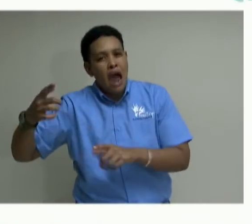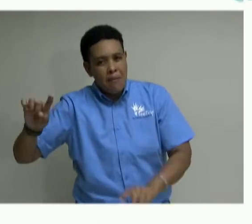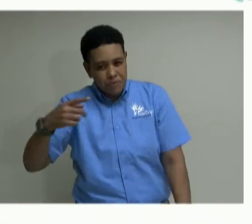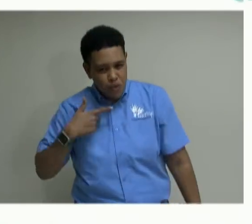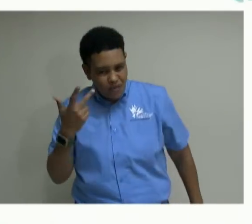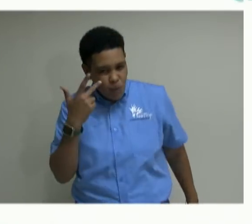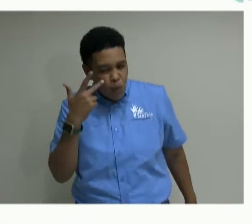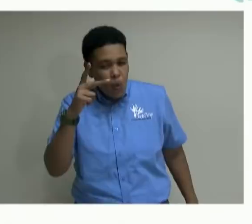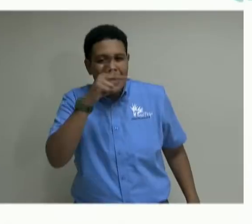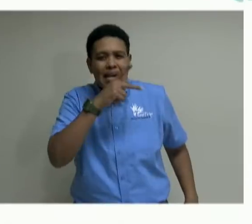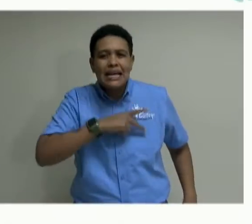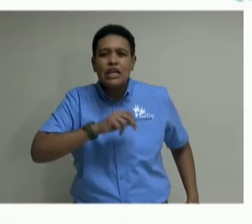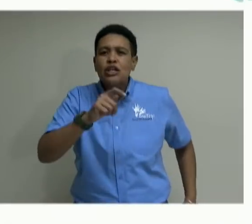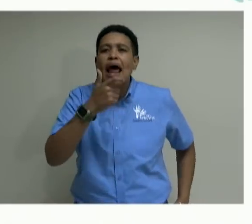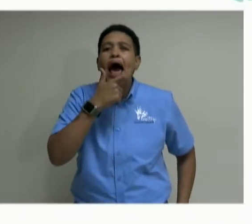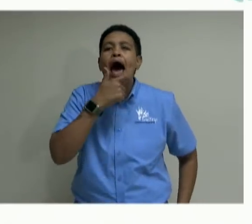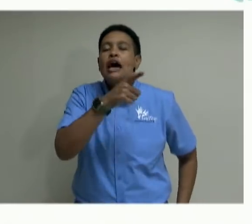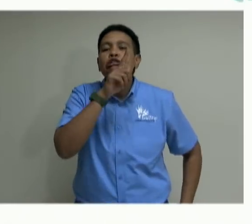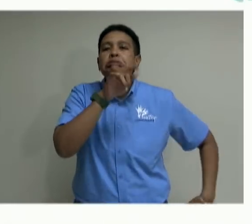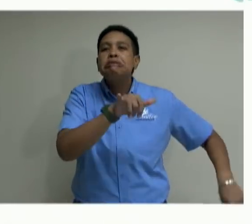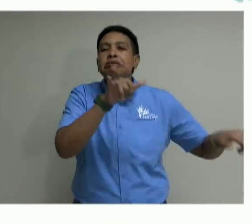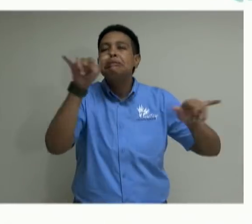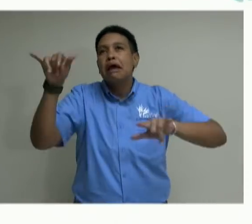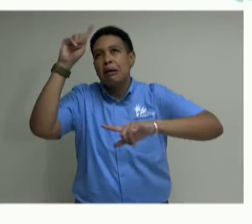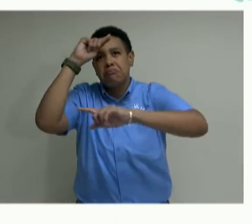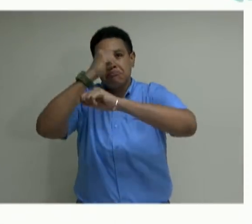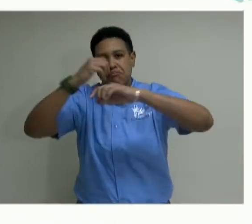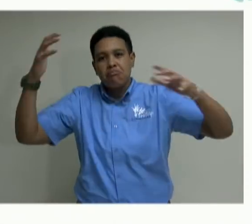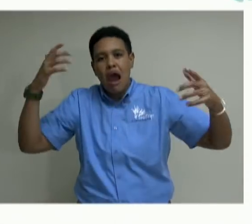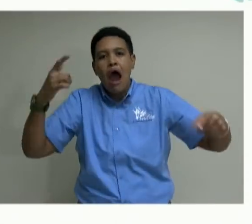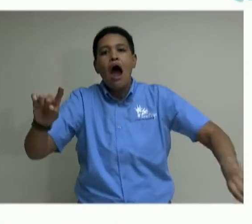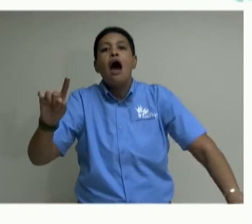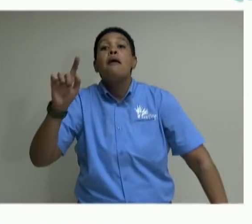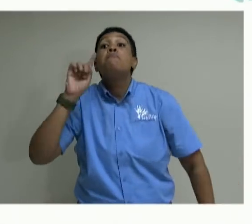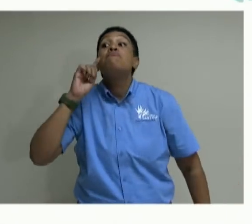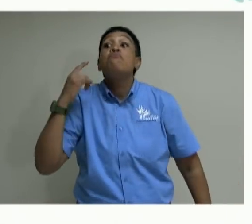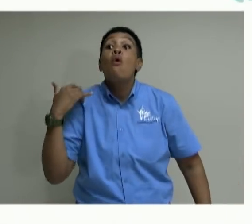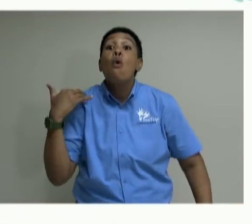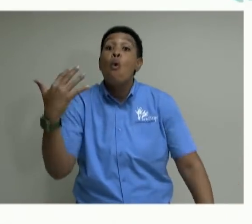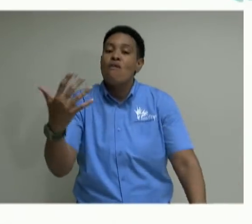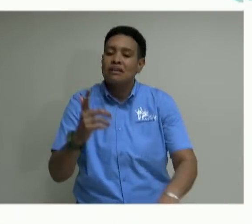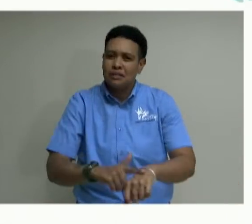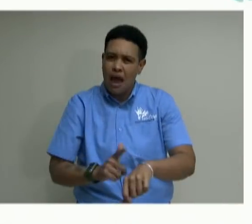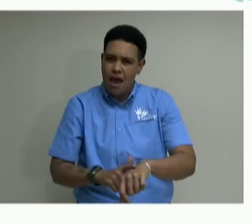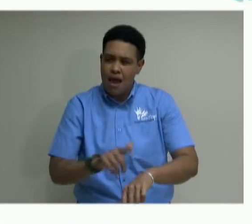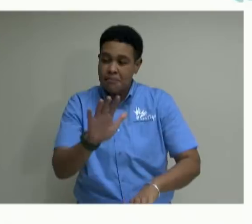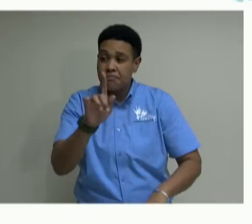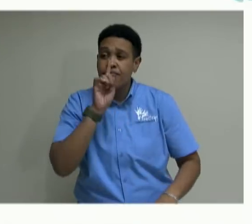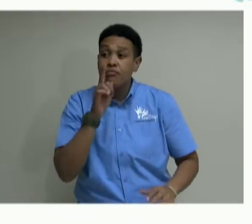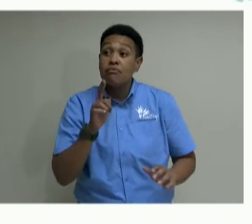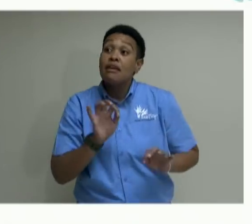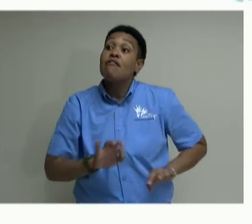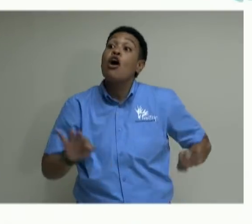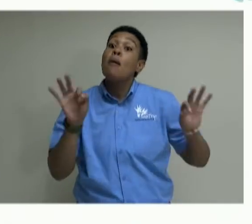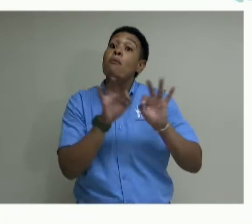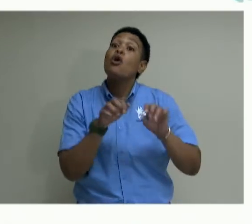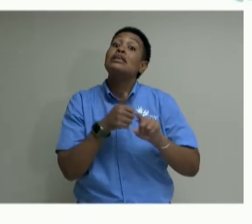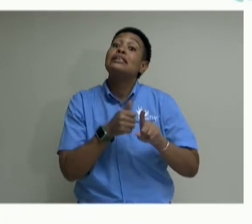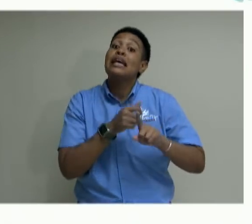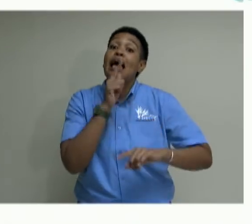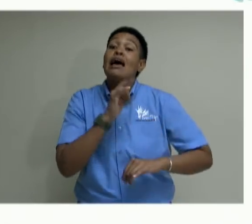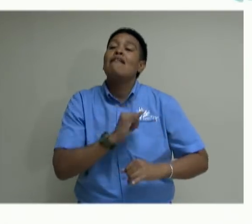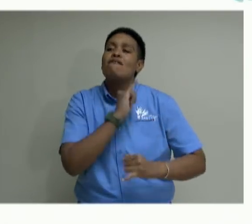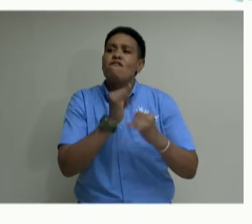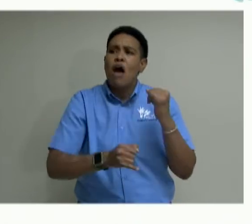look at KSA, which is a similar picture over period, of importance, this final